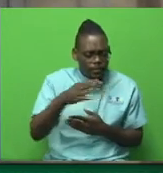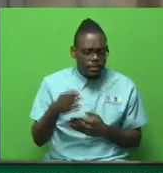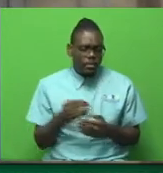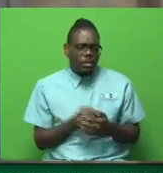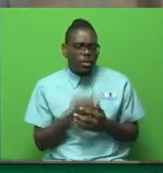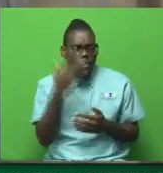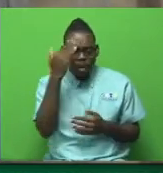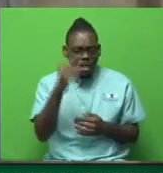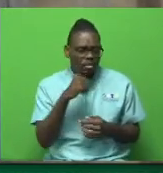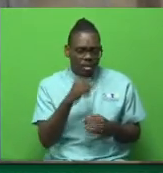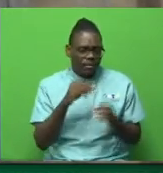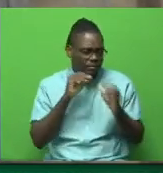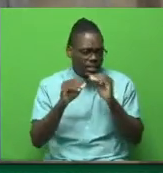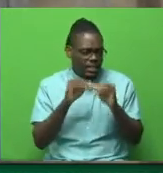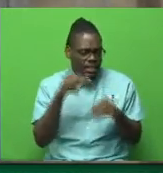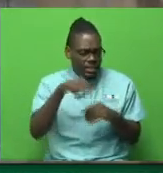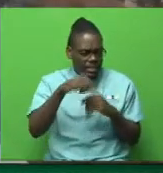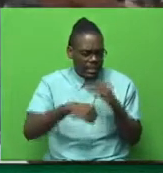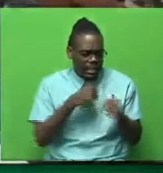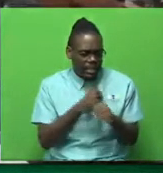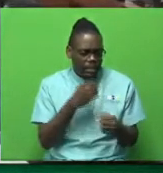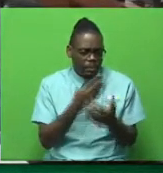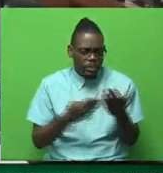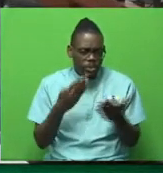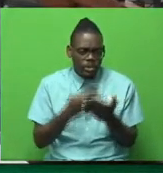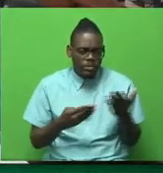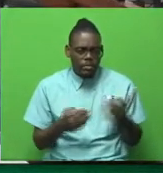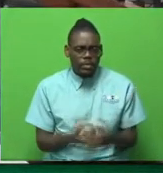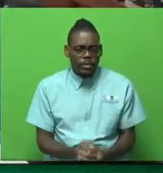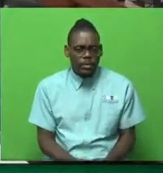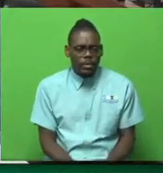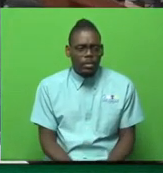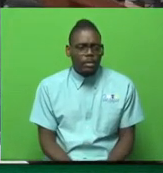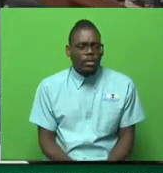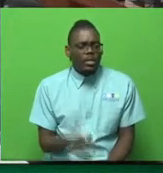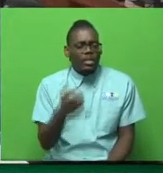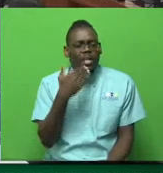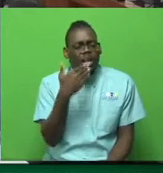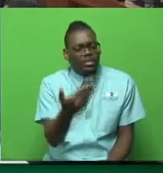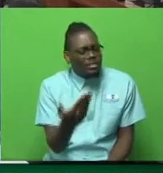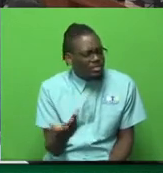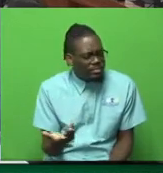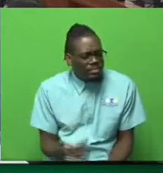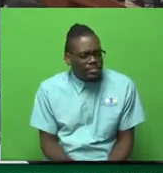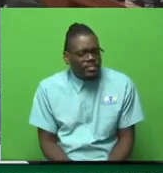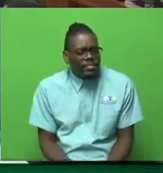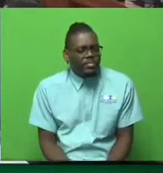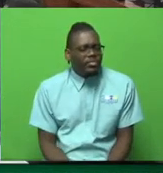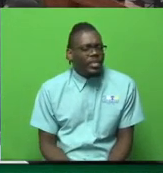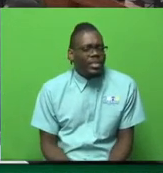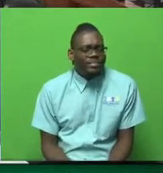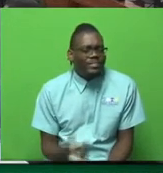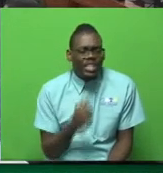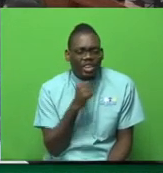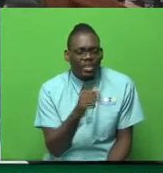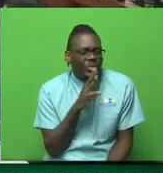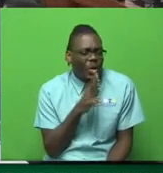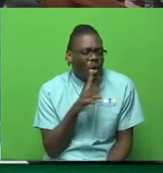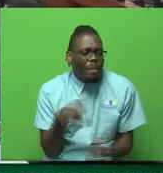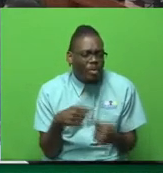to 49 2 on the relevance of sorry on the point of sub-judicy the issue of